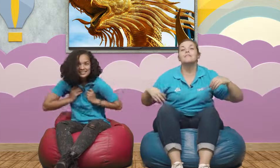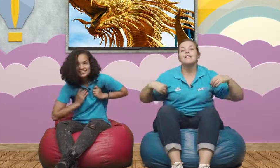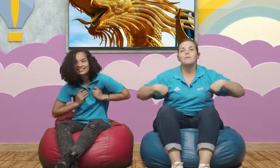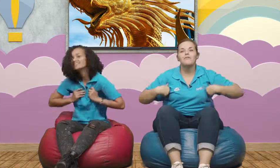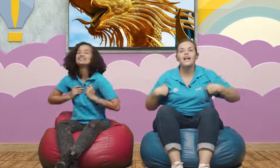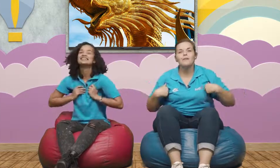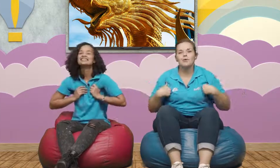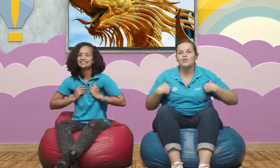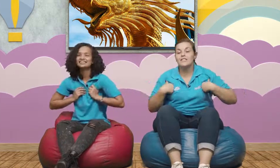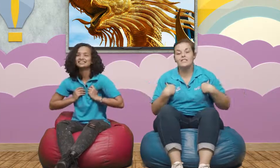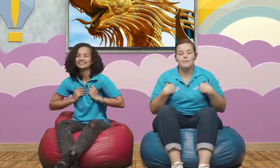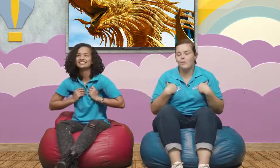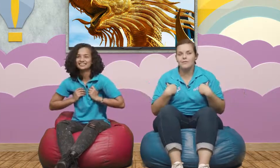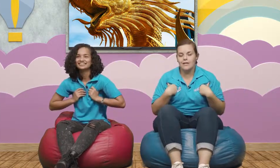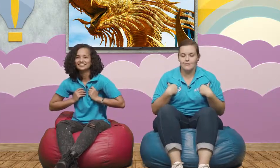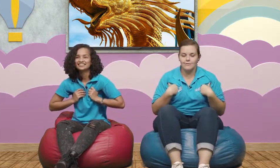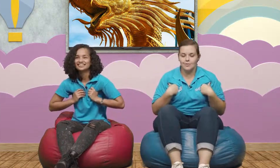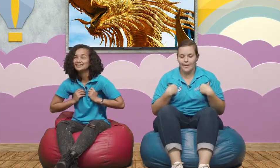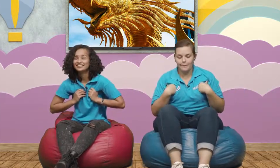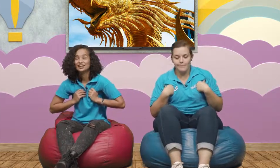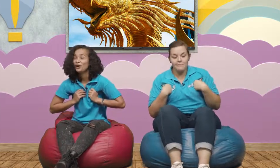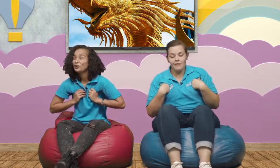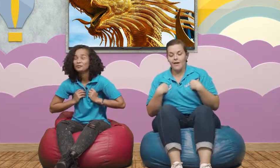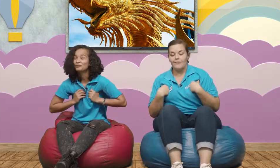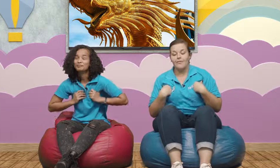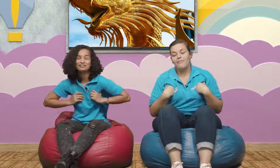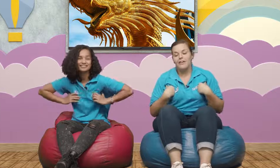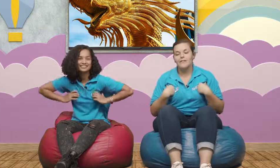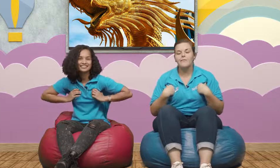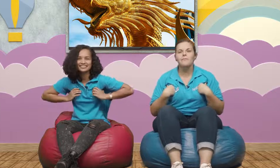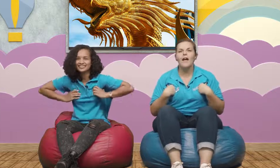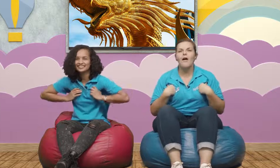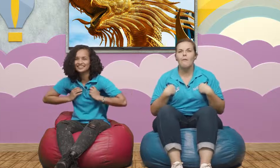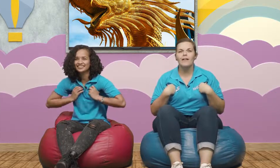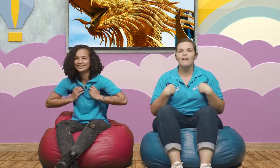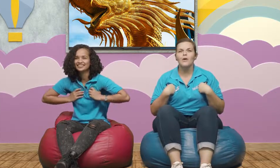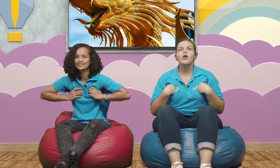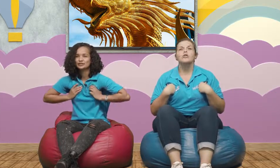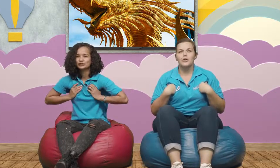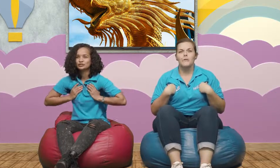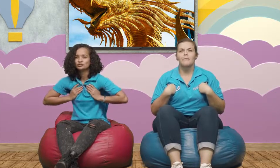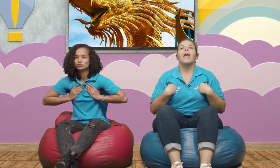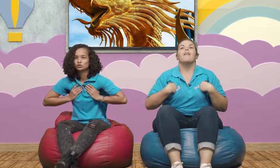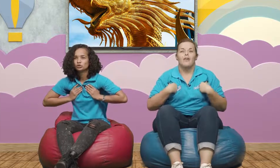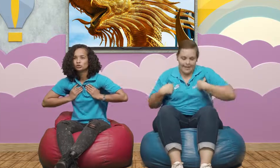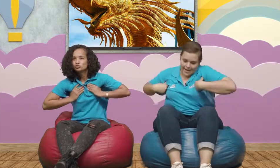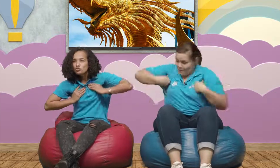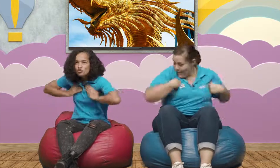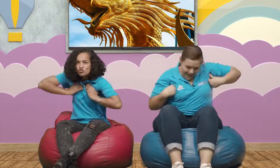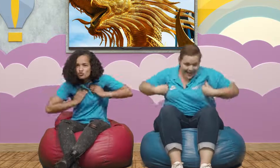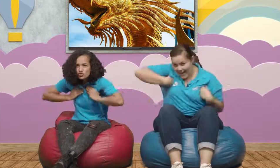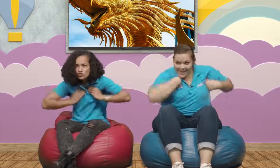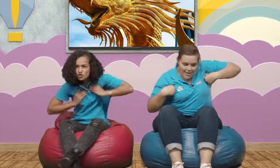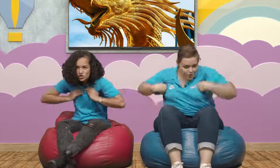let's pretend we're flying because Ginny is being all technical today. I feel offended. 1, 2, 3, and